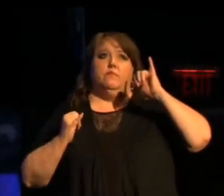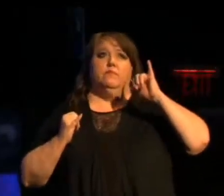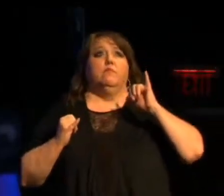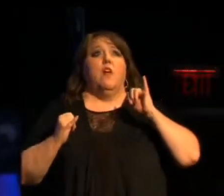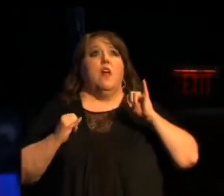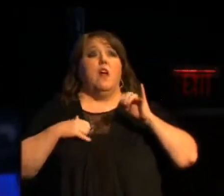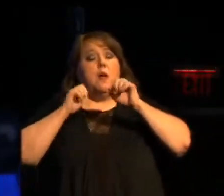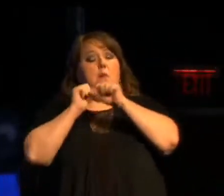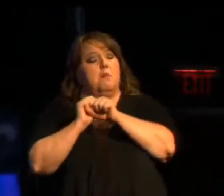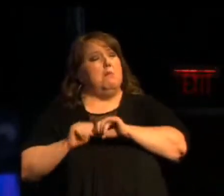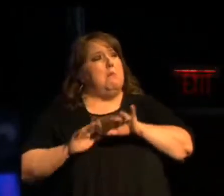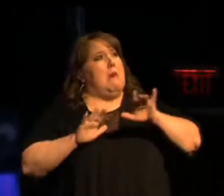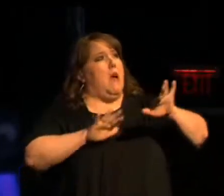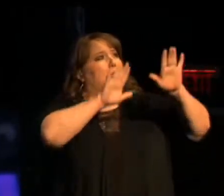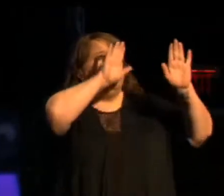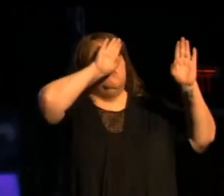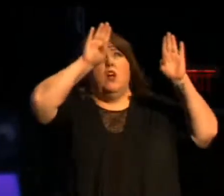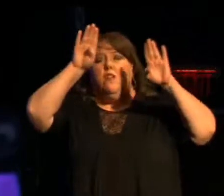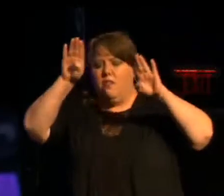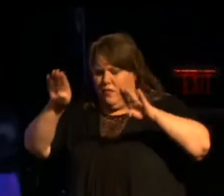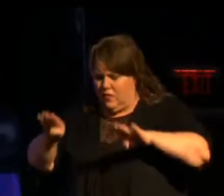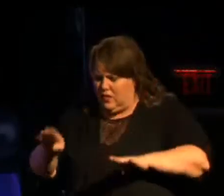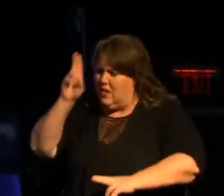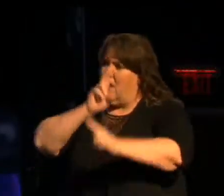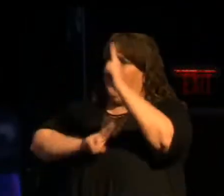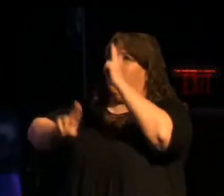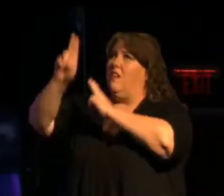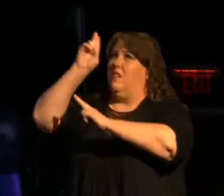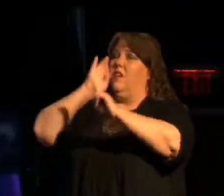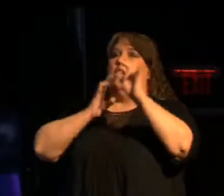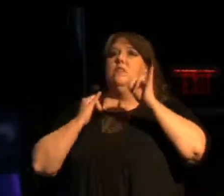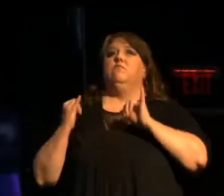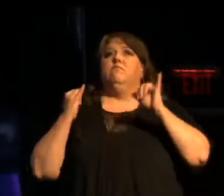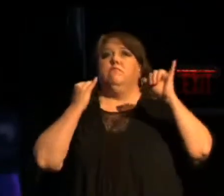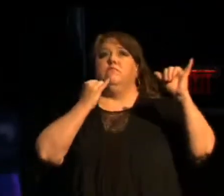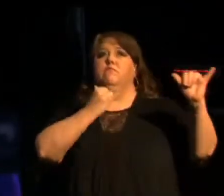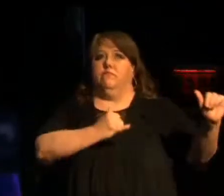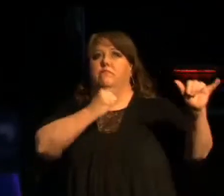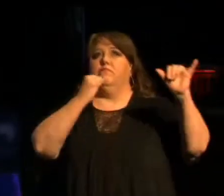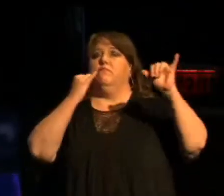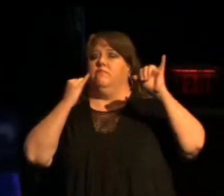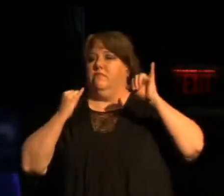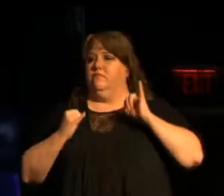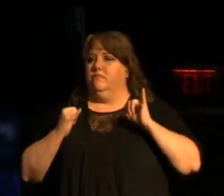If the mountains bow in reverence, so will I.